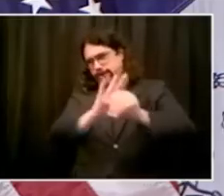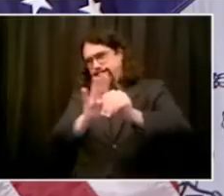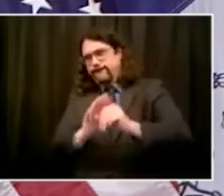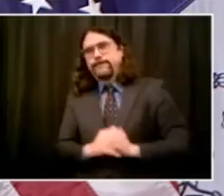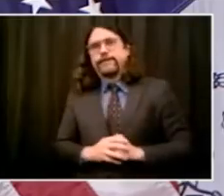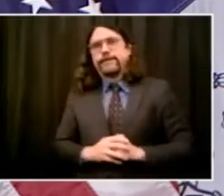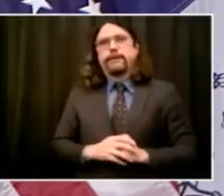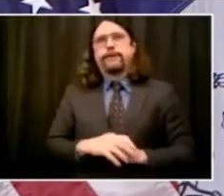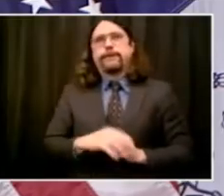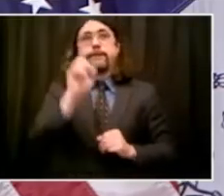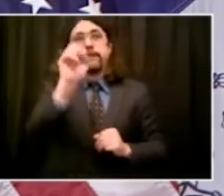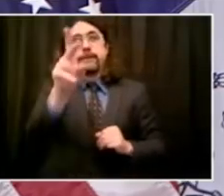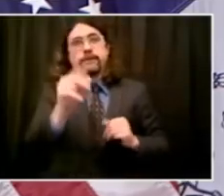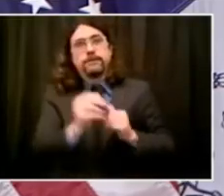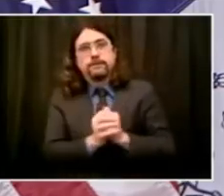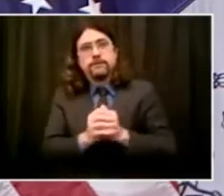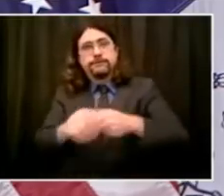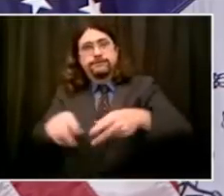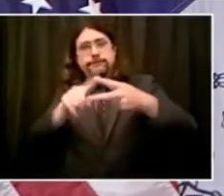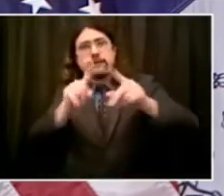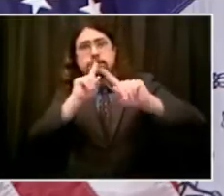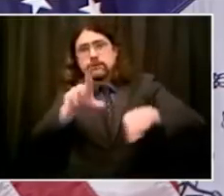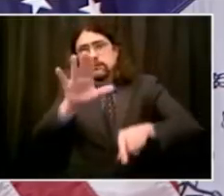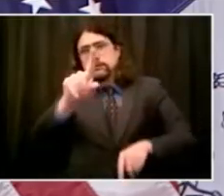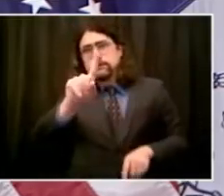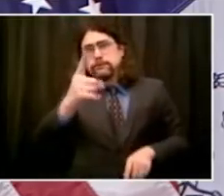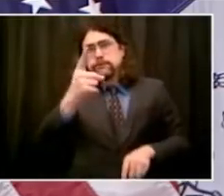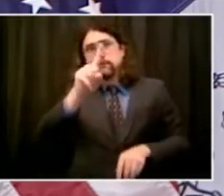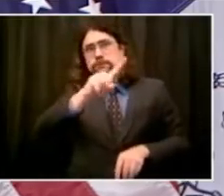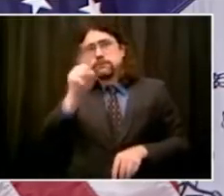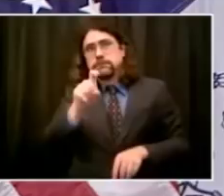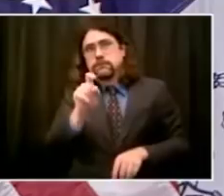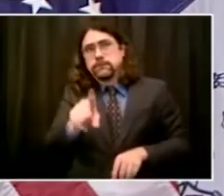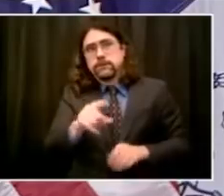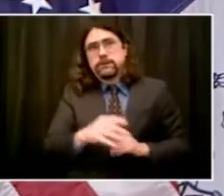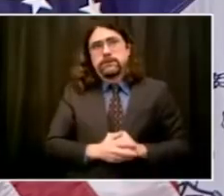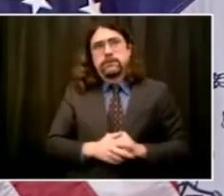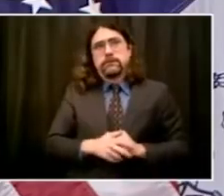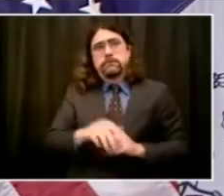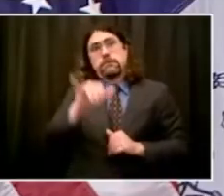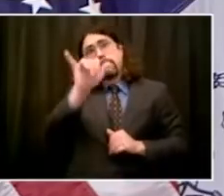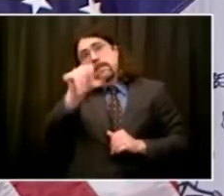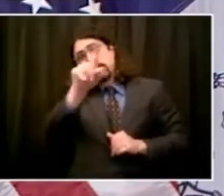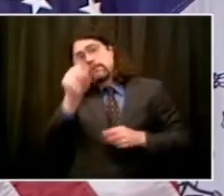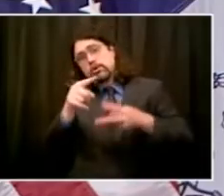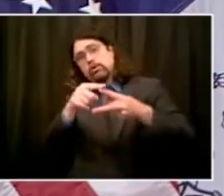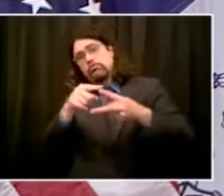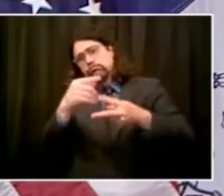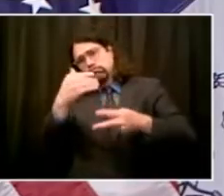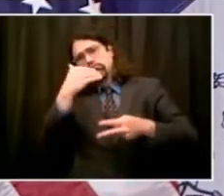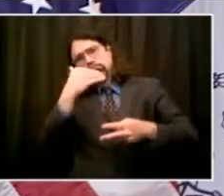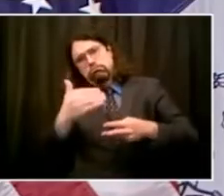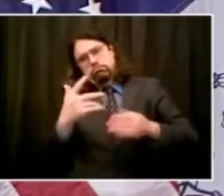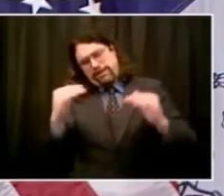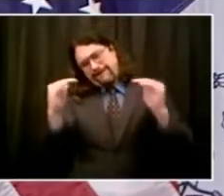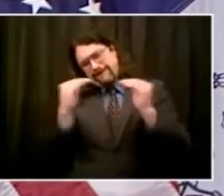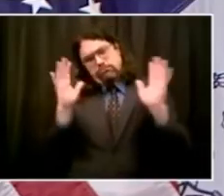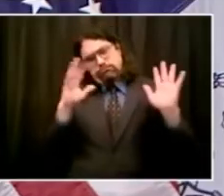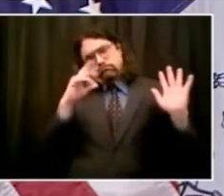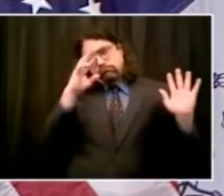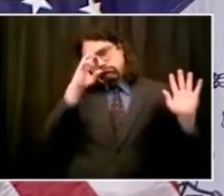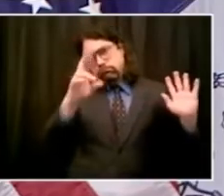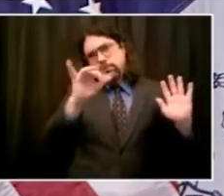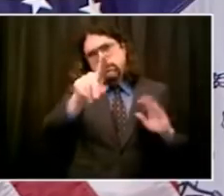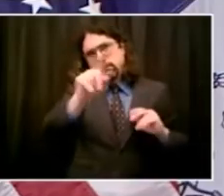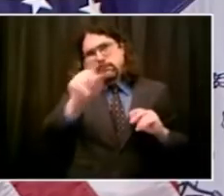the point, I think it's a very fair question, you know, is the goal at this level of testing at